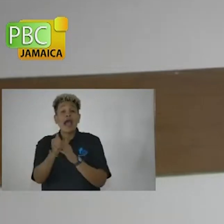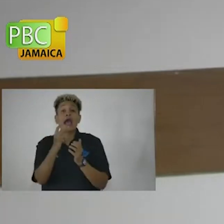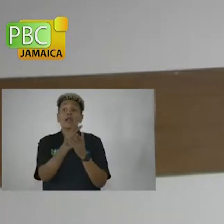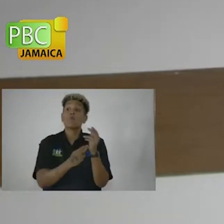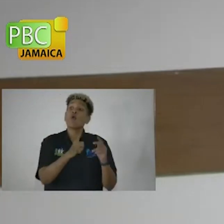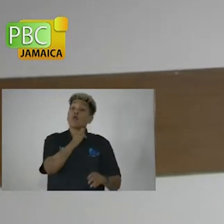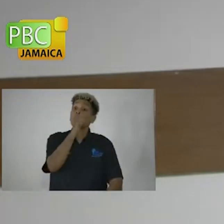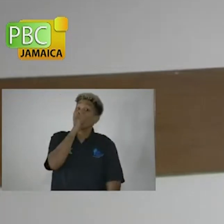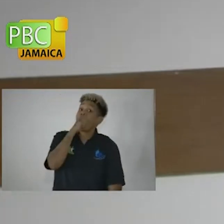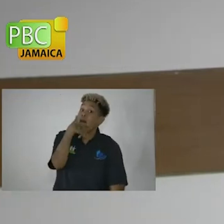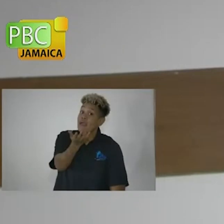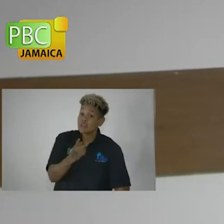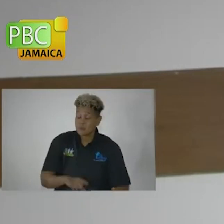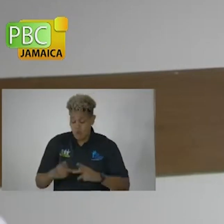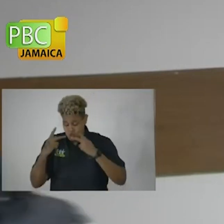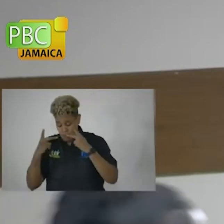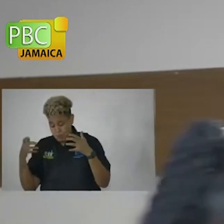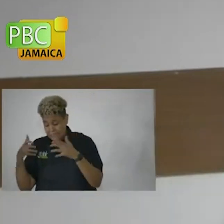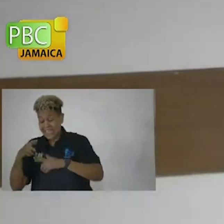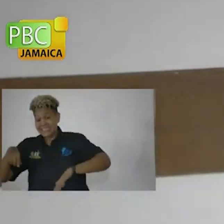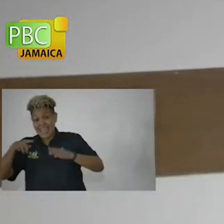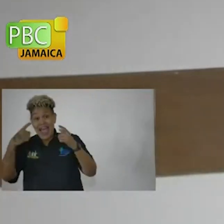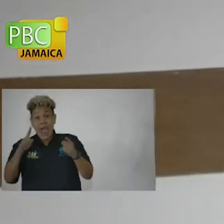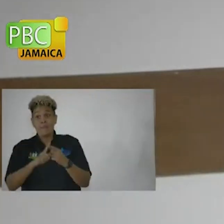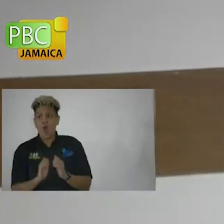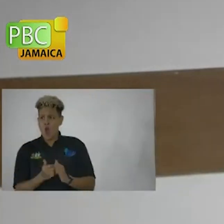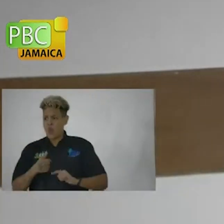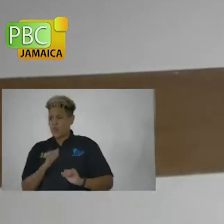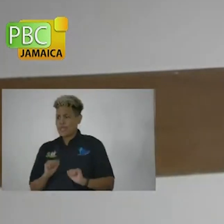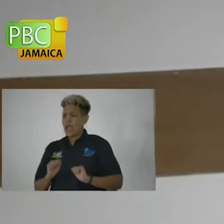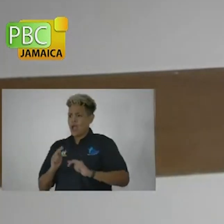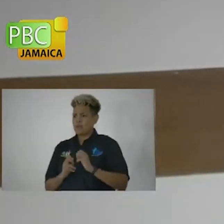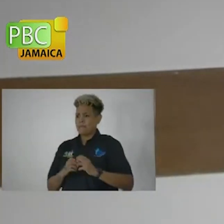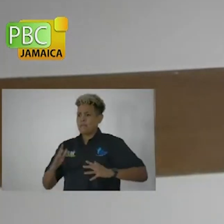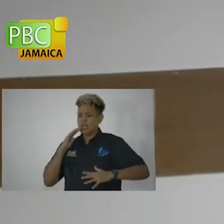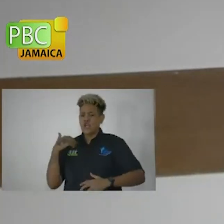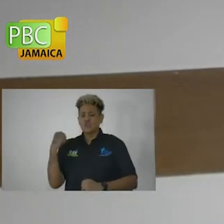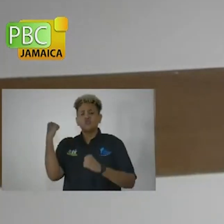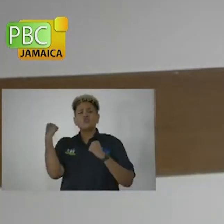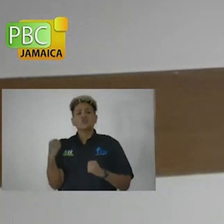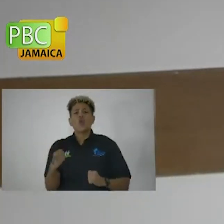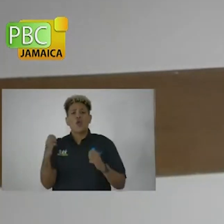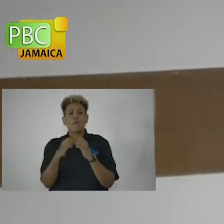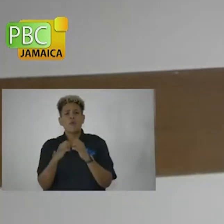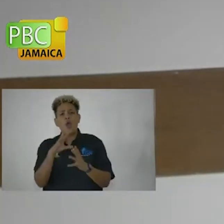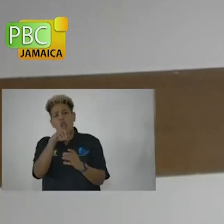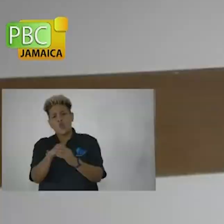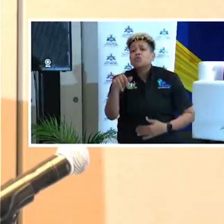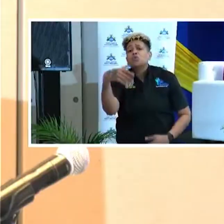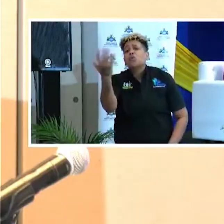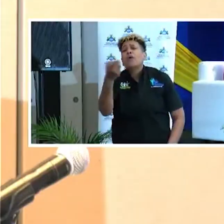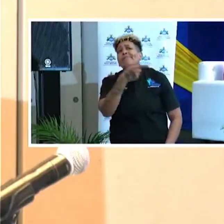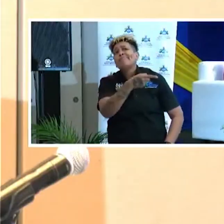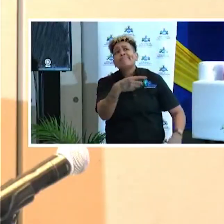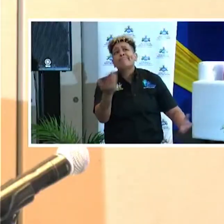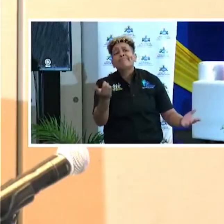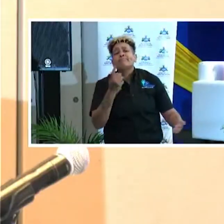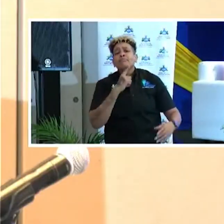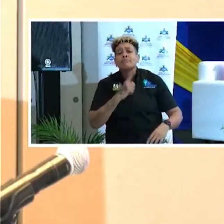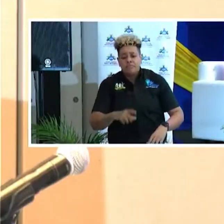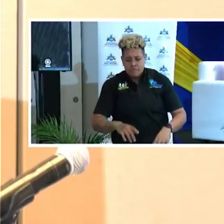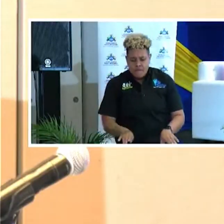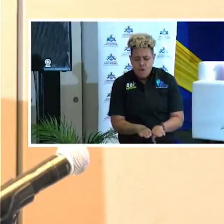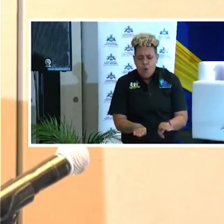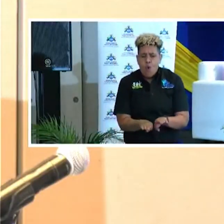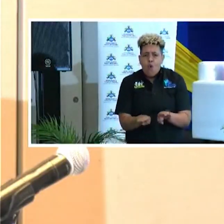the private and public sectors on how we can build a stronger, more inclusive Jamaica. Executive Director of